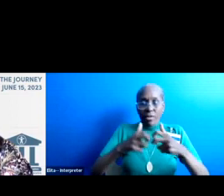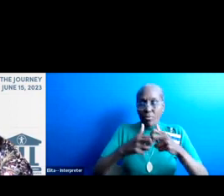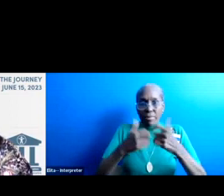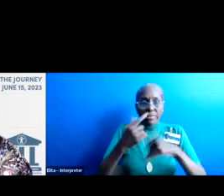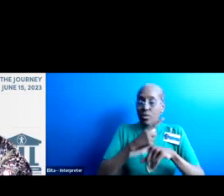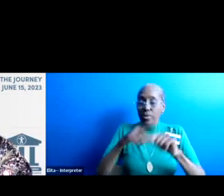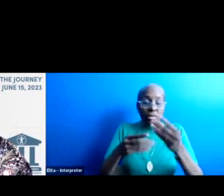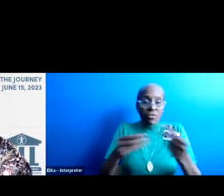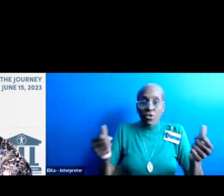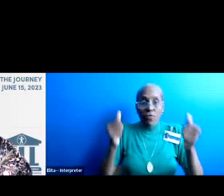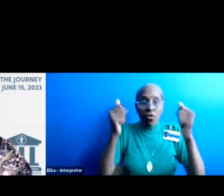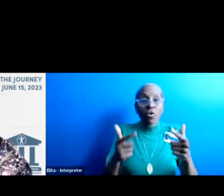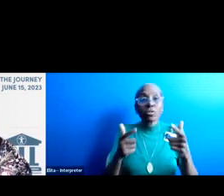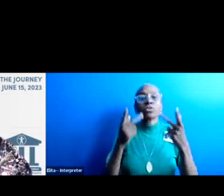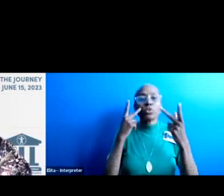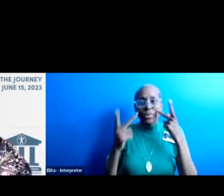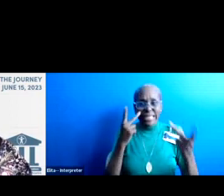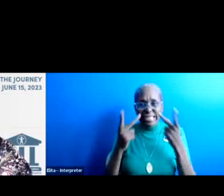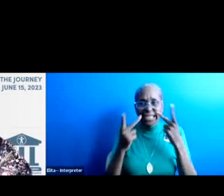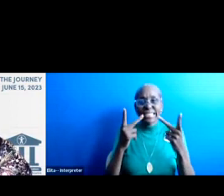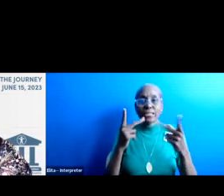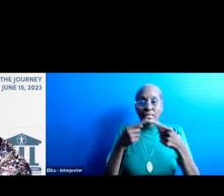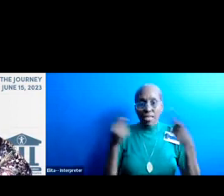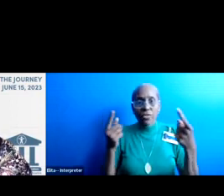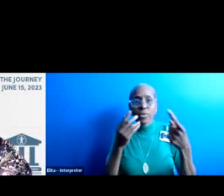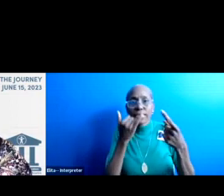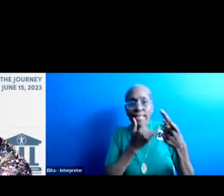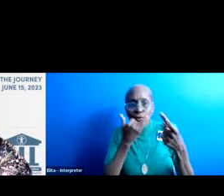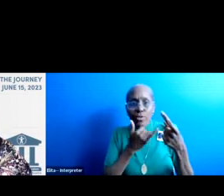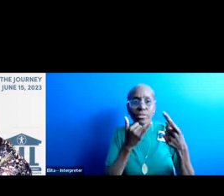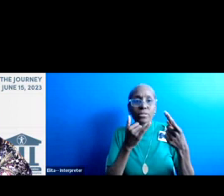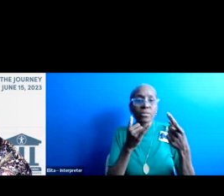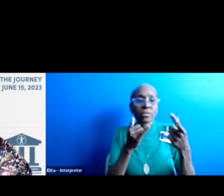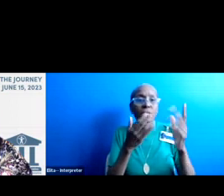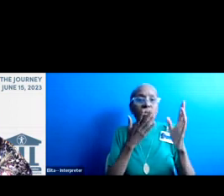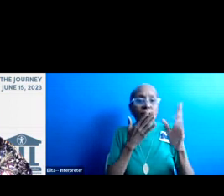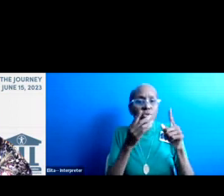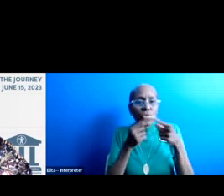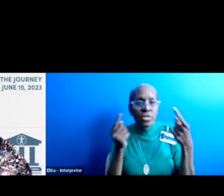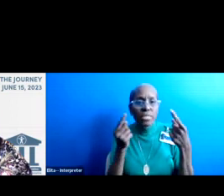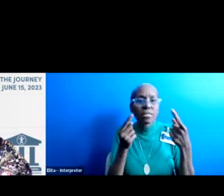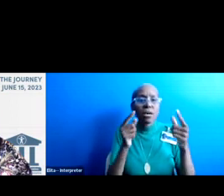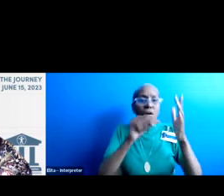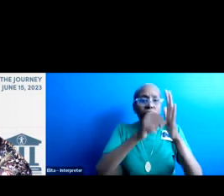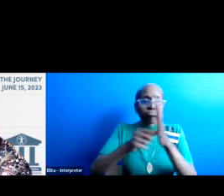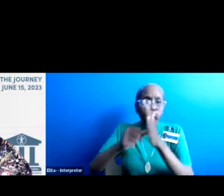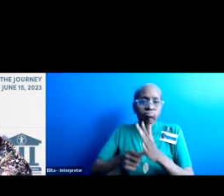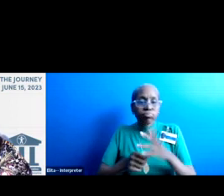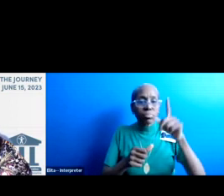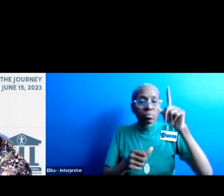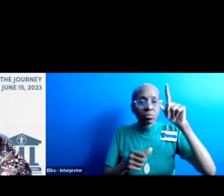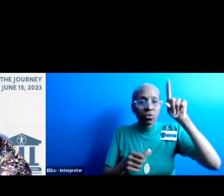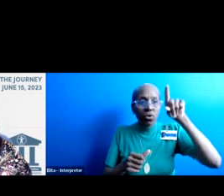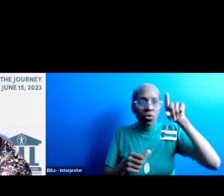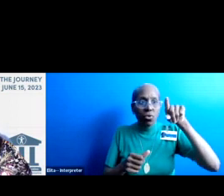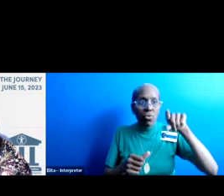today, but you can start to see some of the contrast errors. I will at least show some of those are highlighted. So basically